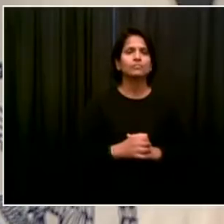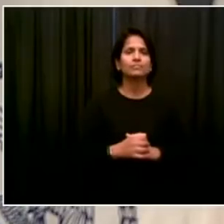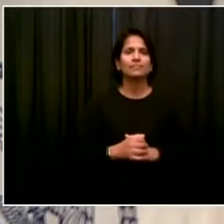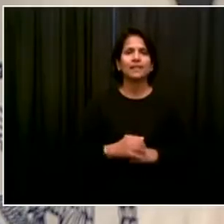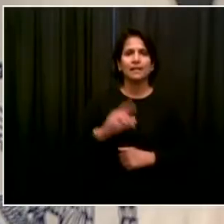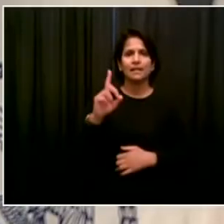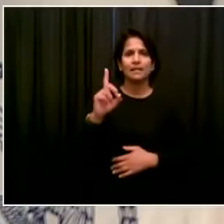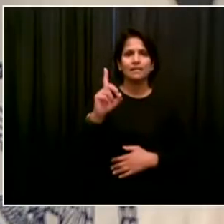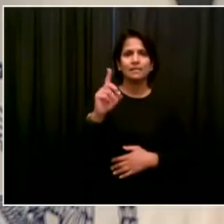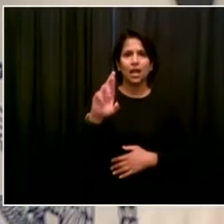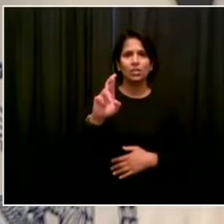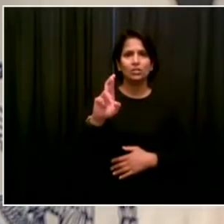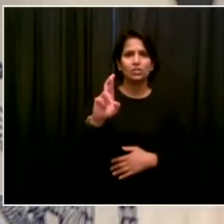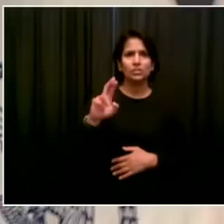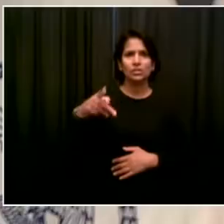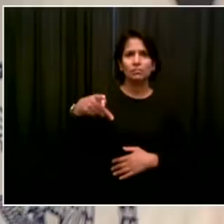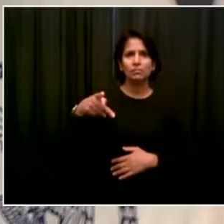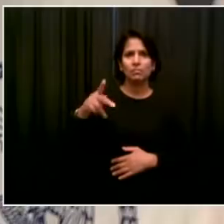Patel.